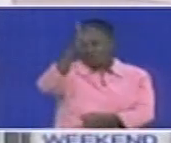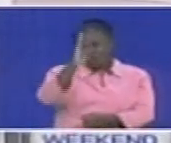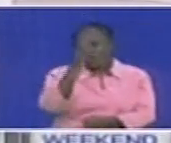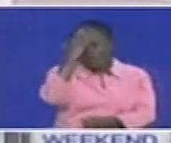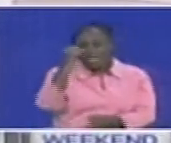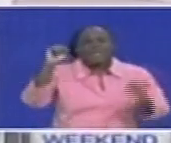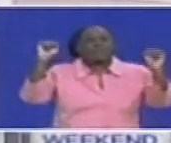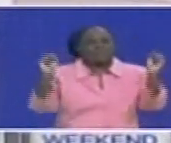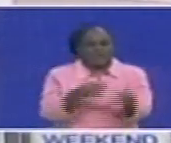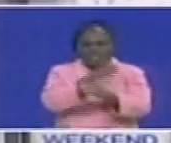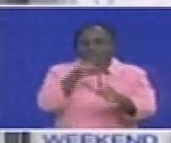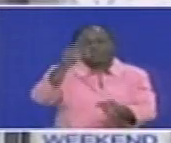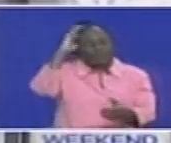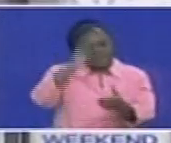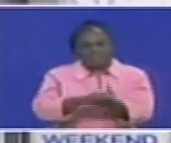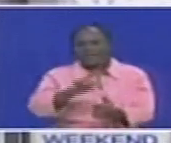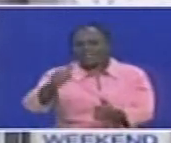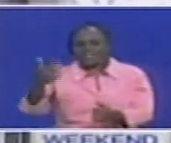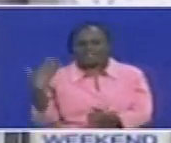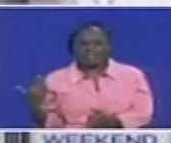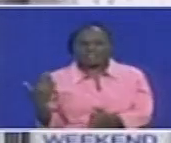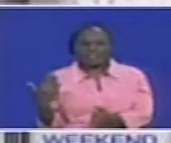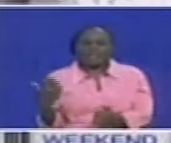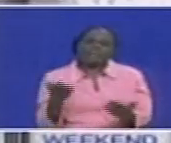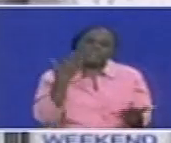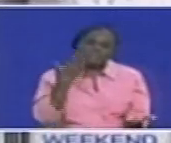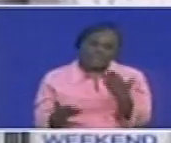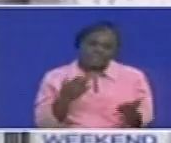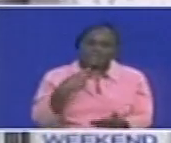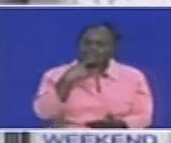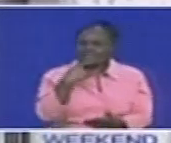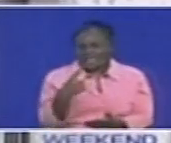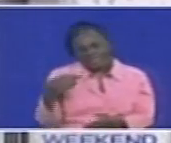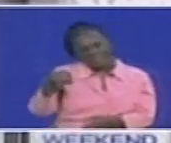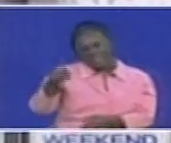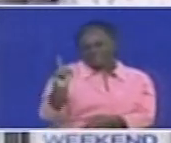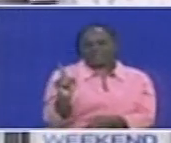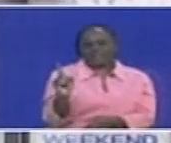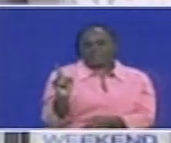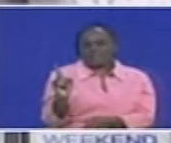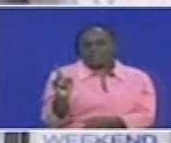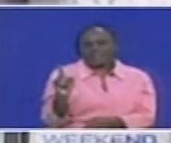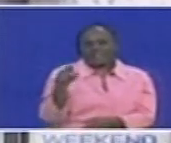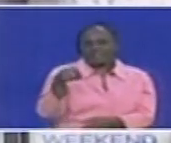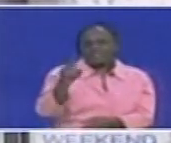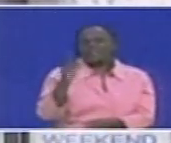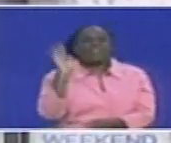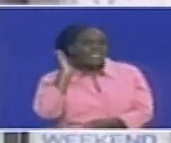cannot believe in anything else. It may just be saying just because they heard their friends